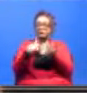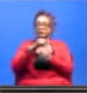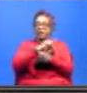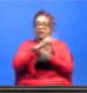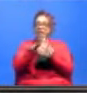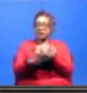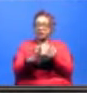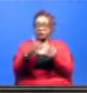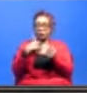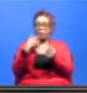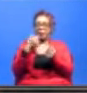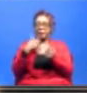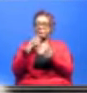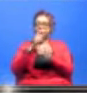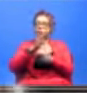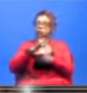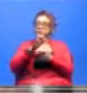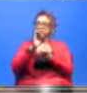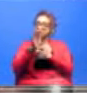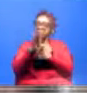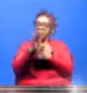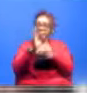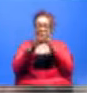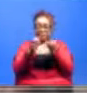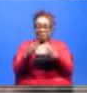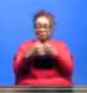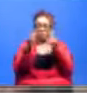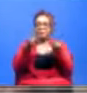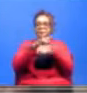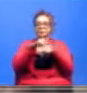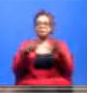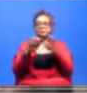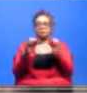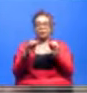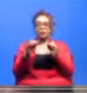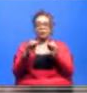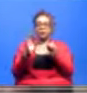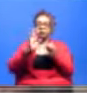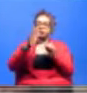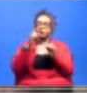doctors of facing the sack if they don't call off the strike. Wale wote hawajakuja